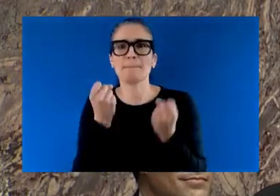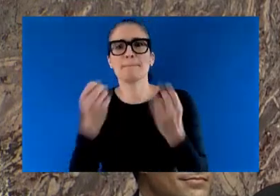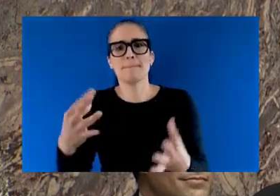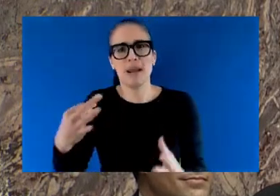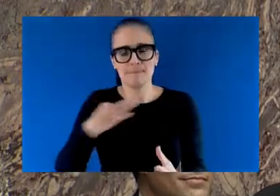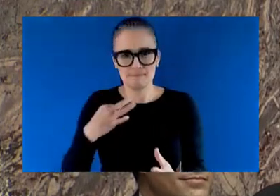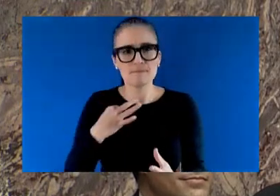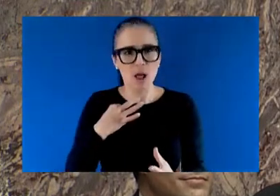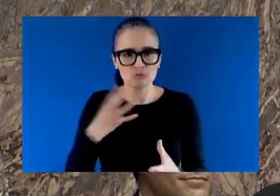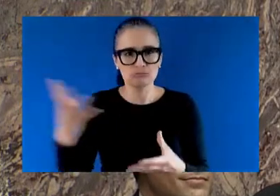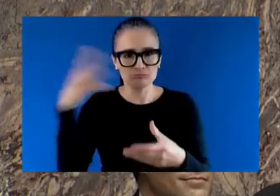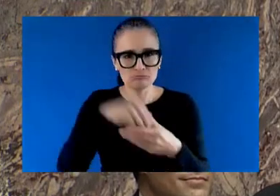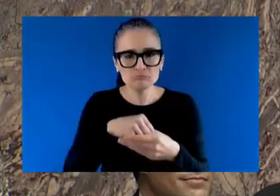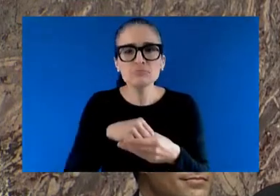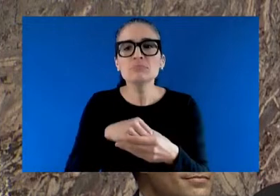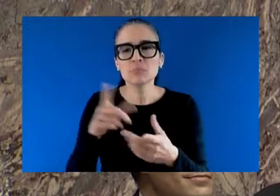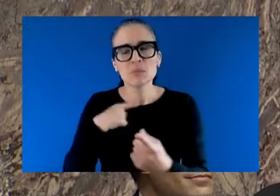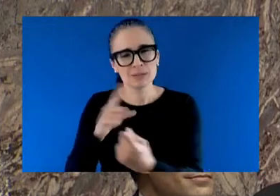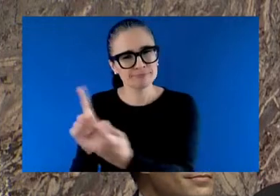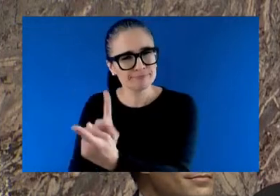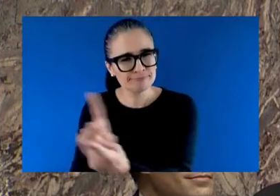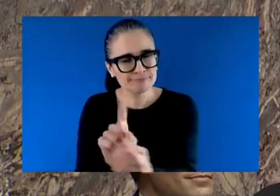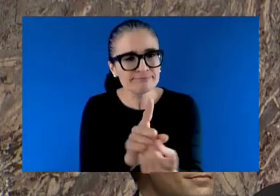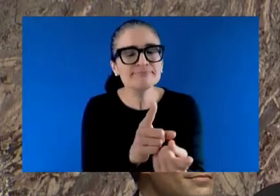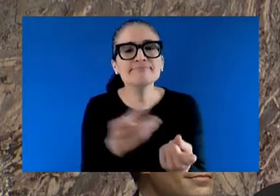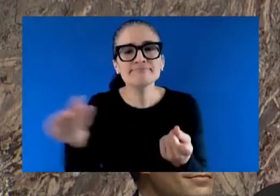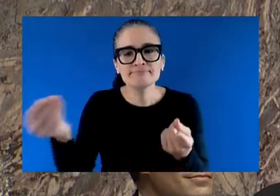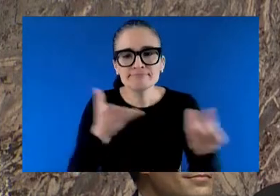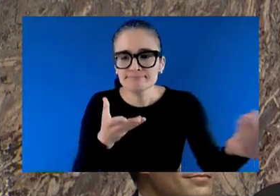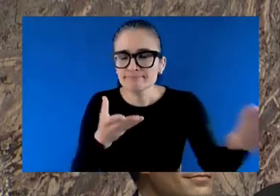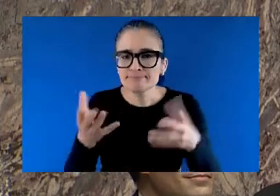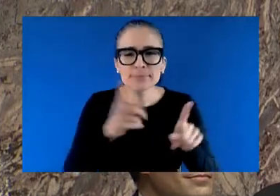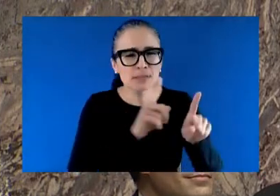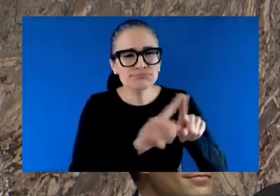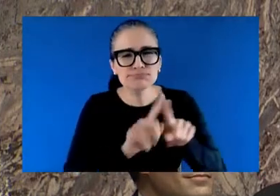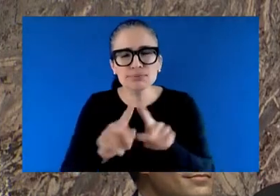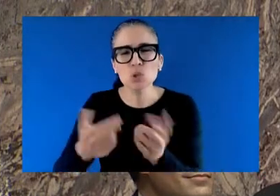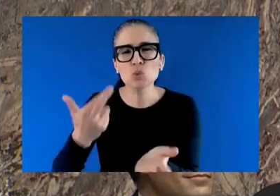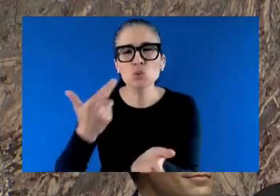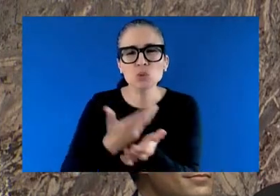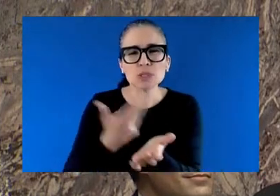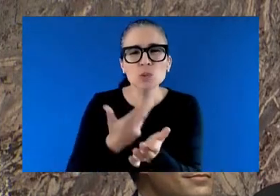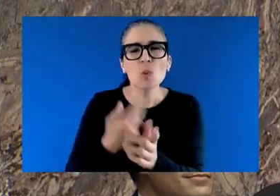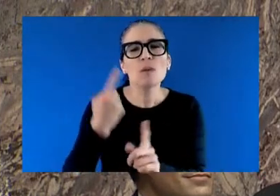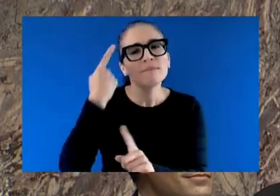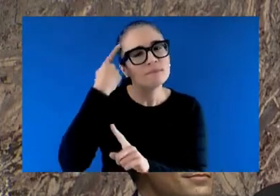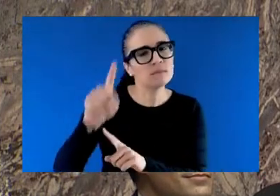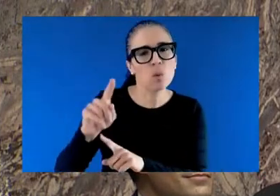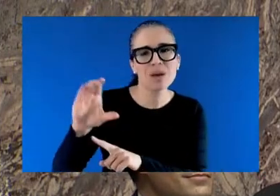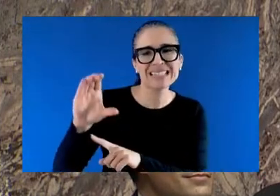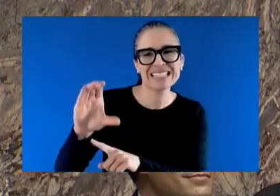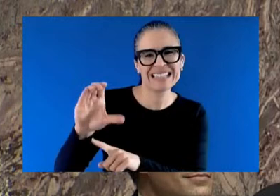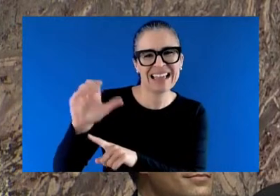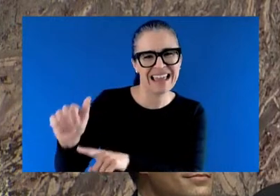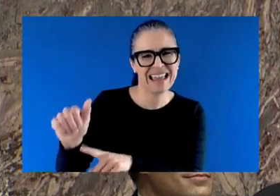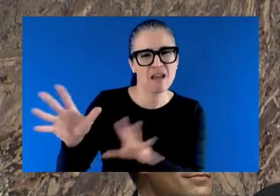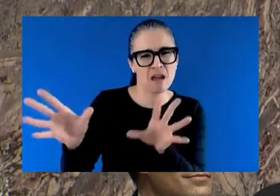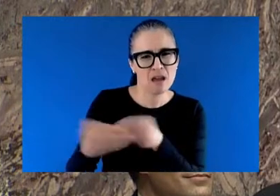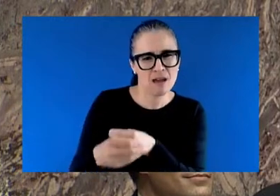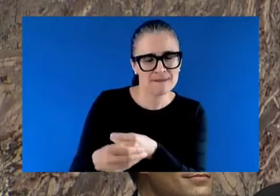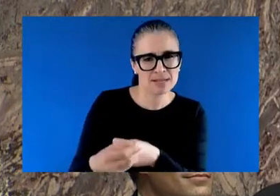provide resources for their constituency offices. I had the opportunity to catch up with two of my constituents and longtime